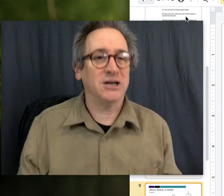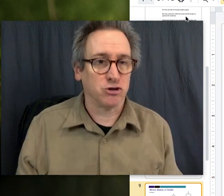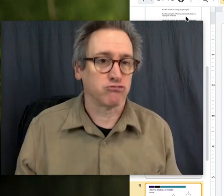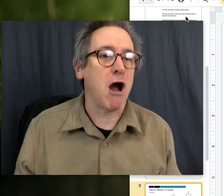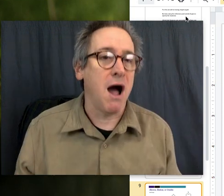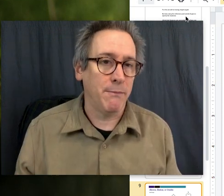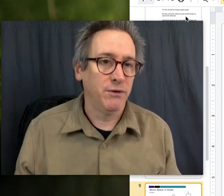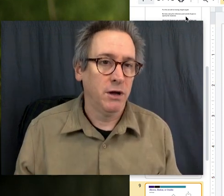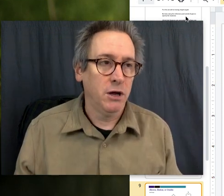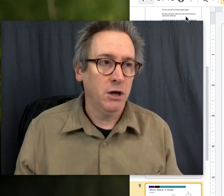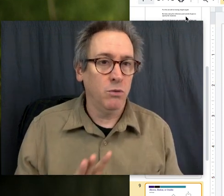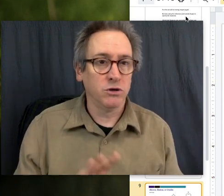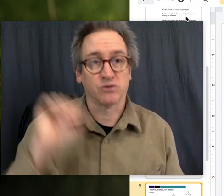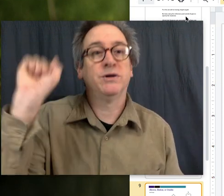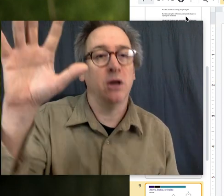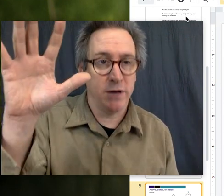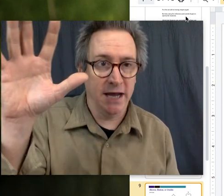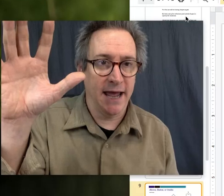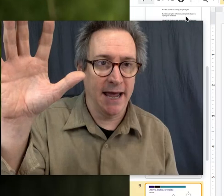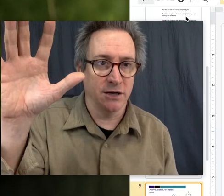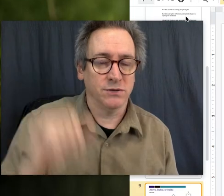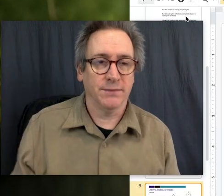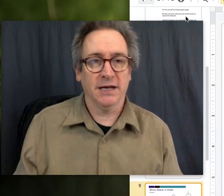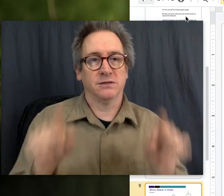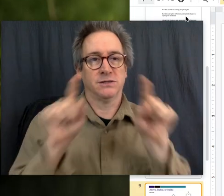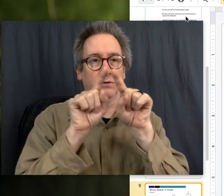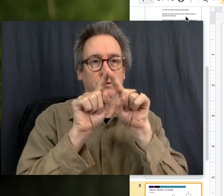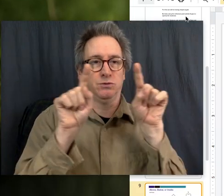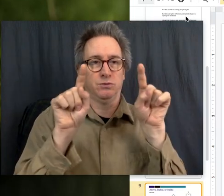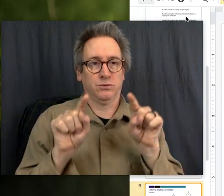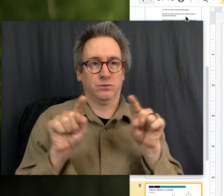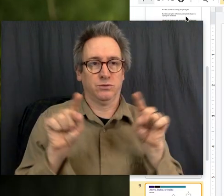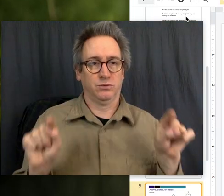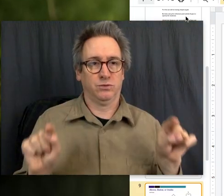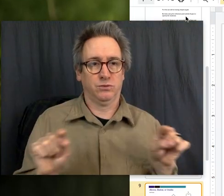let it drop. We'll just relocate the hand to do something else.